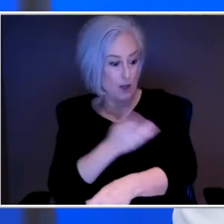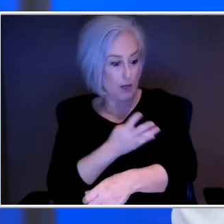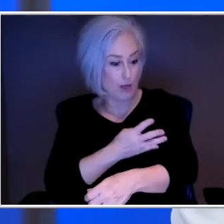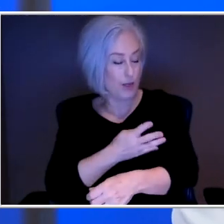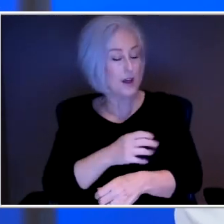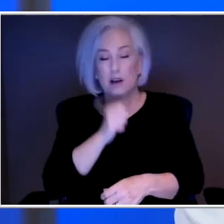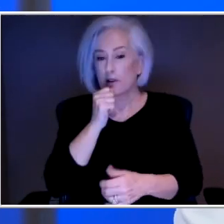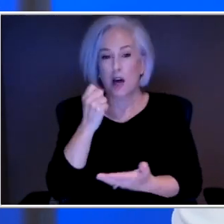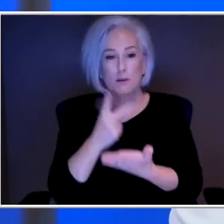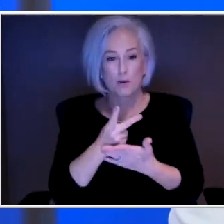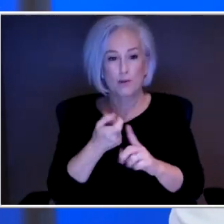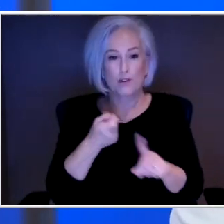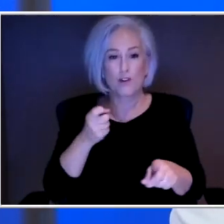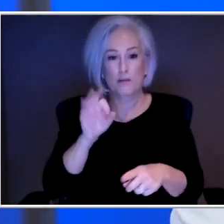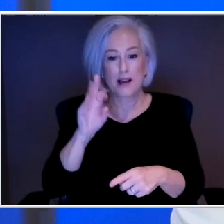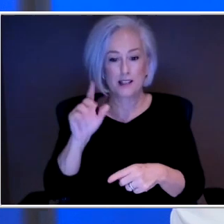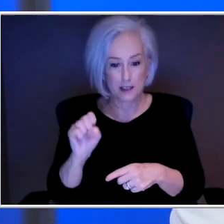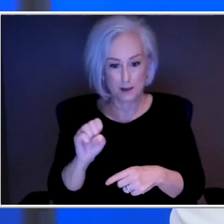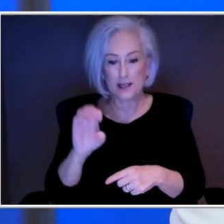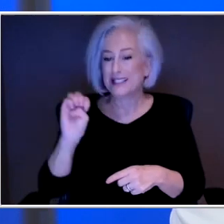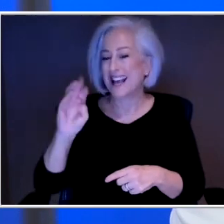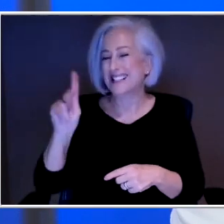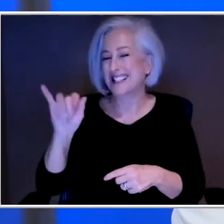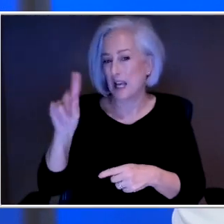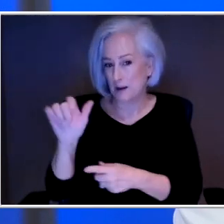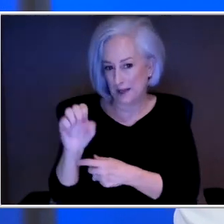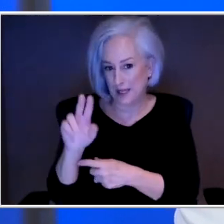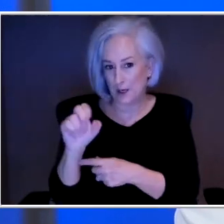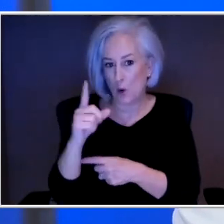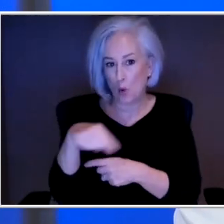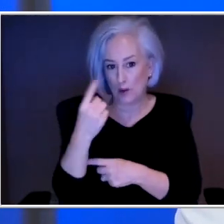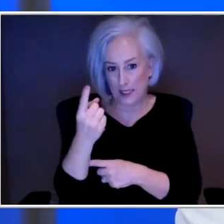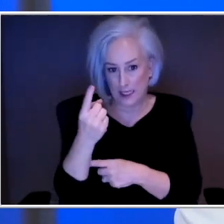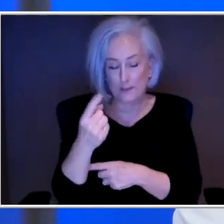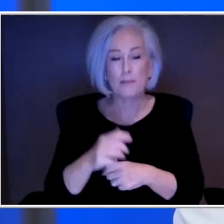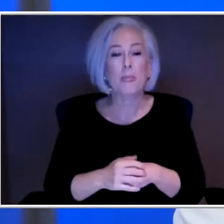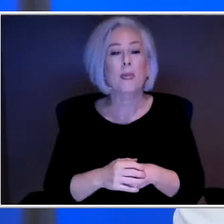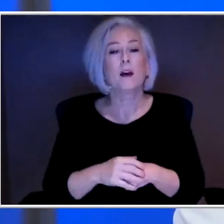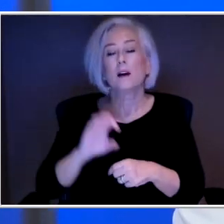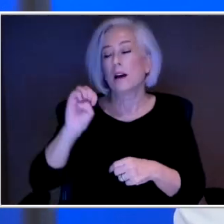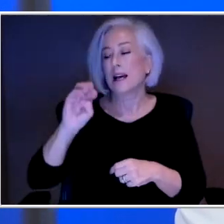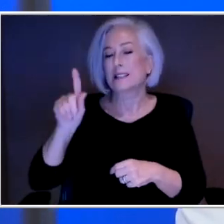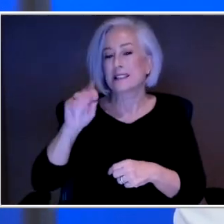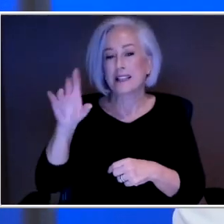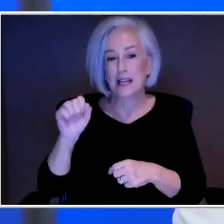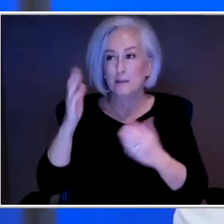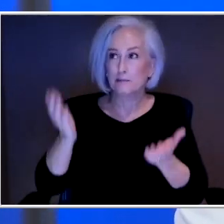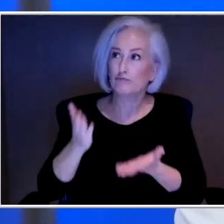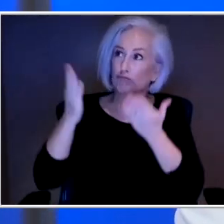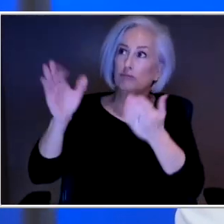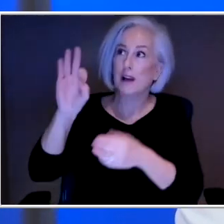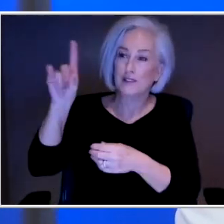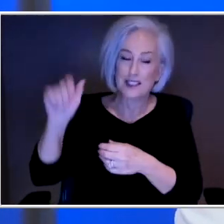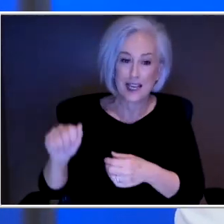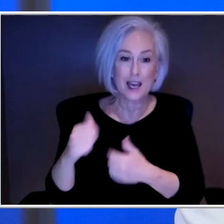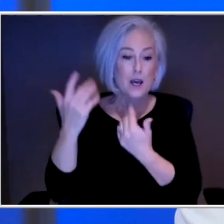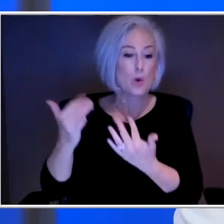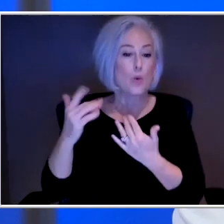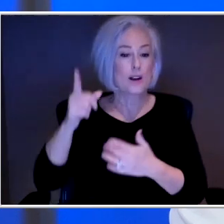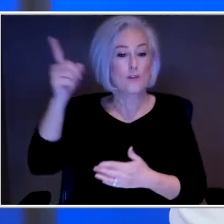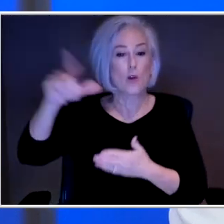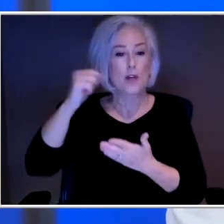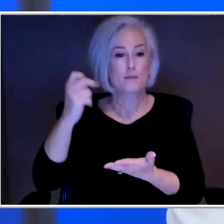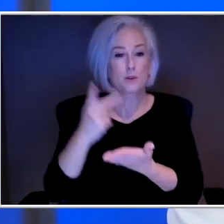just S-ketamine. And then, like I said, MDMA, all the information has been submitted to the FDA. We're waiting on them to approve that.